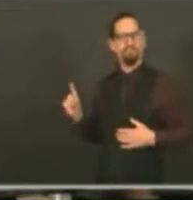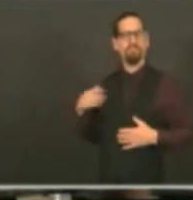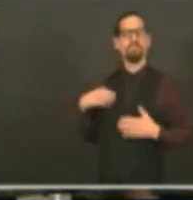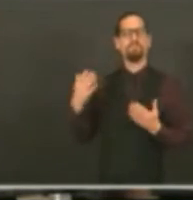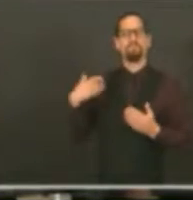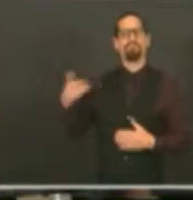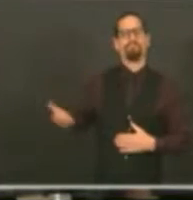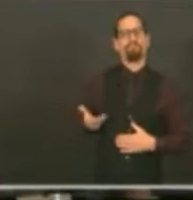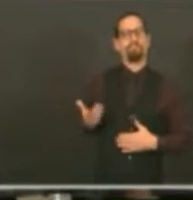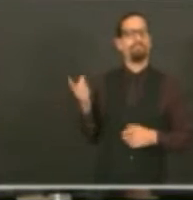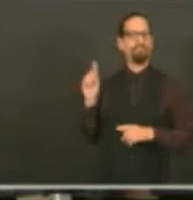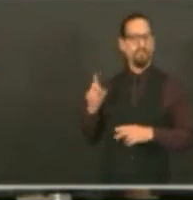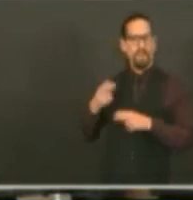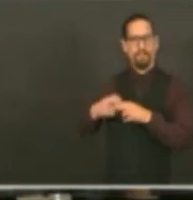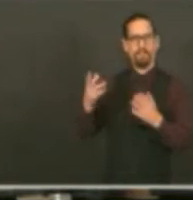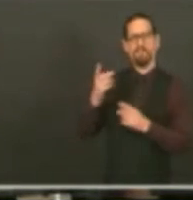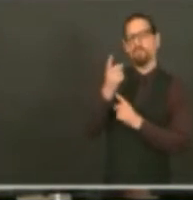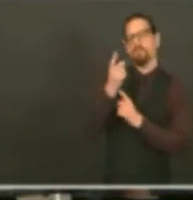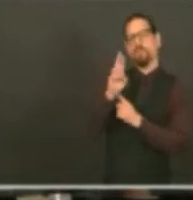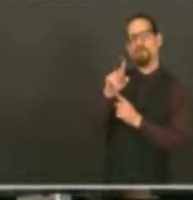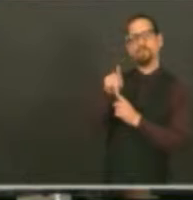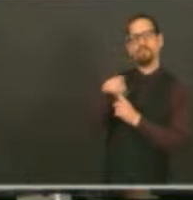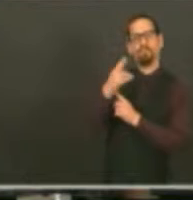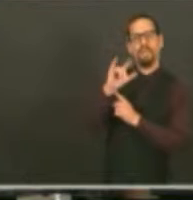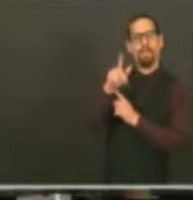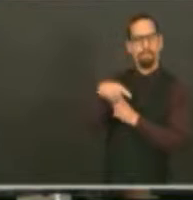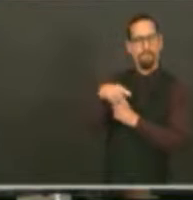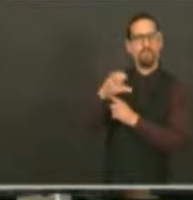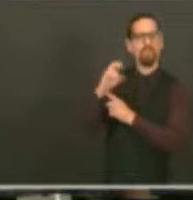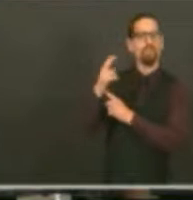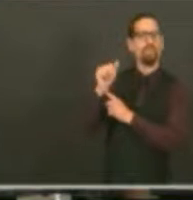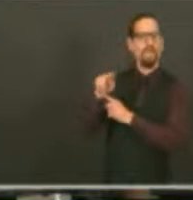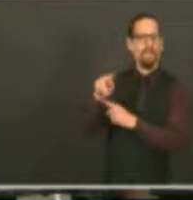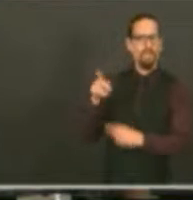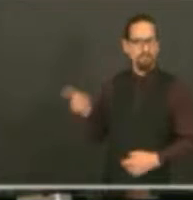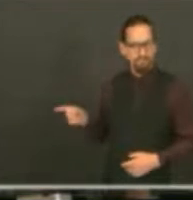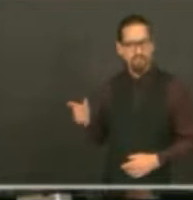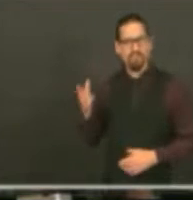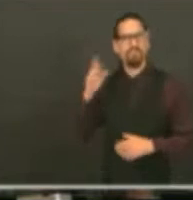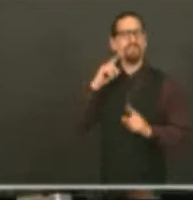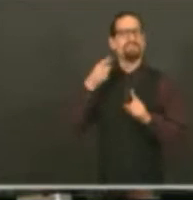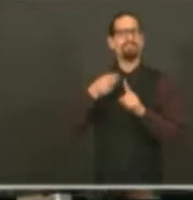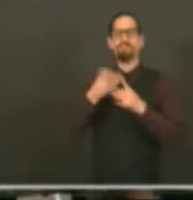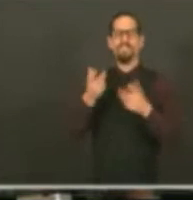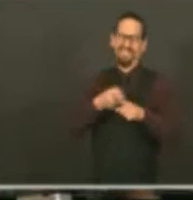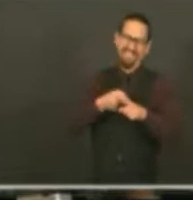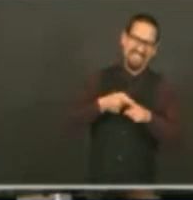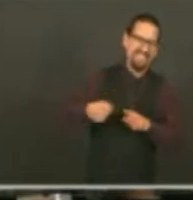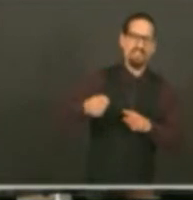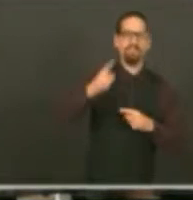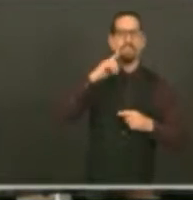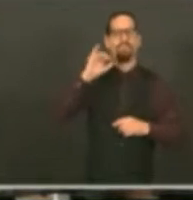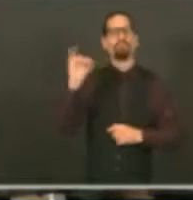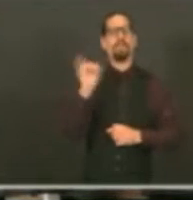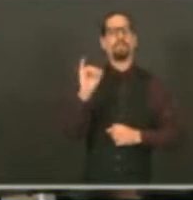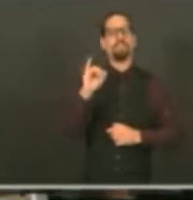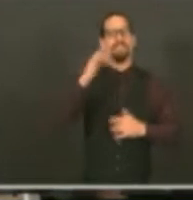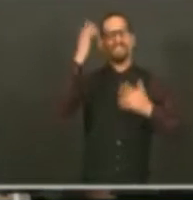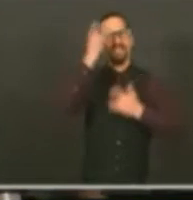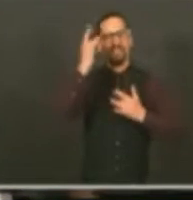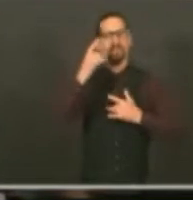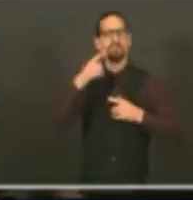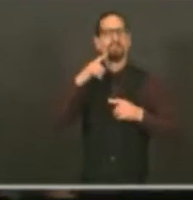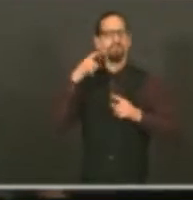an infectious disease specialist who's been a leader in the Department of Health's efforts from day one. And